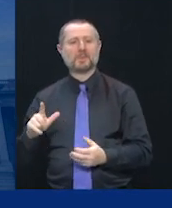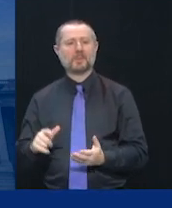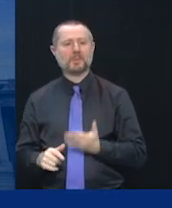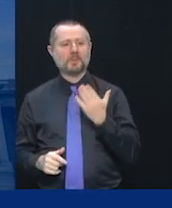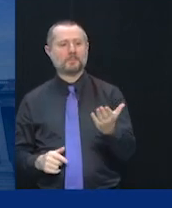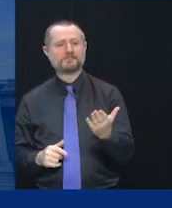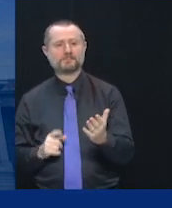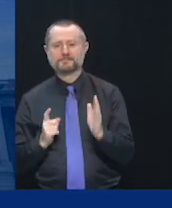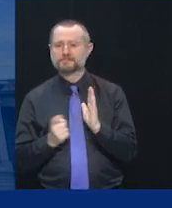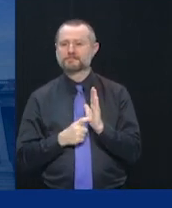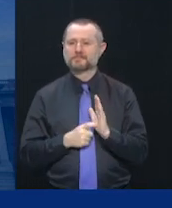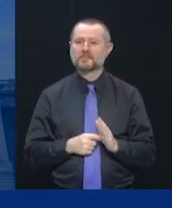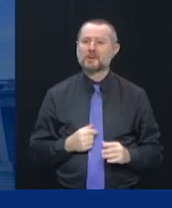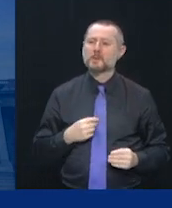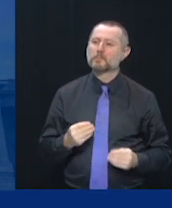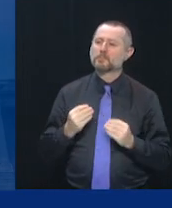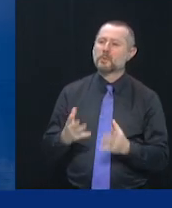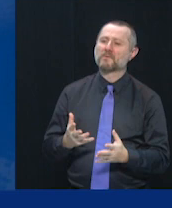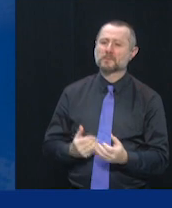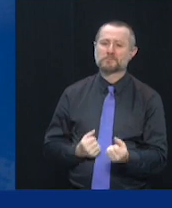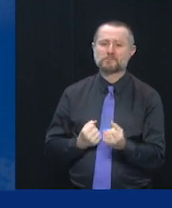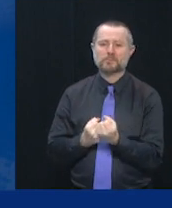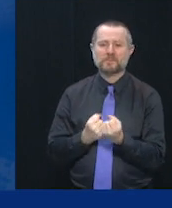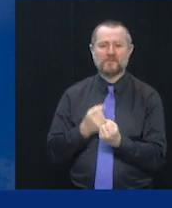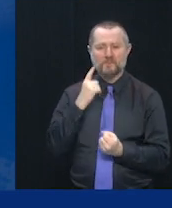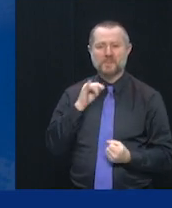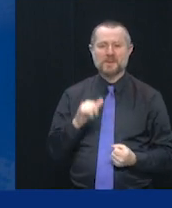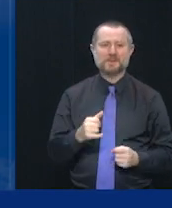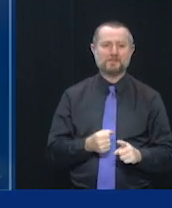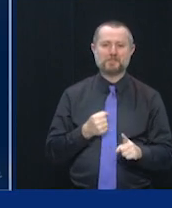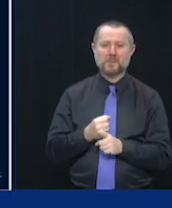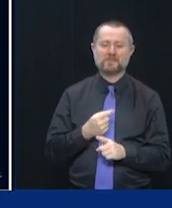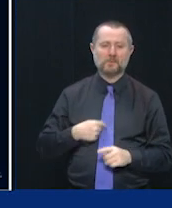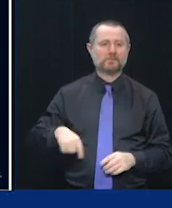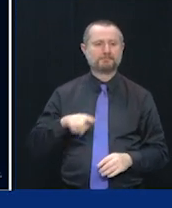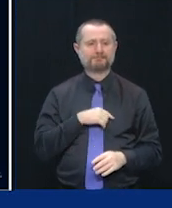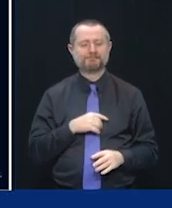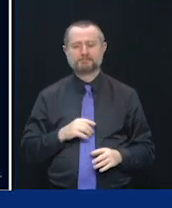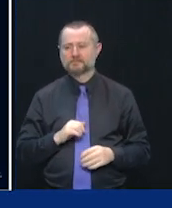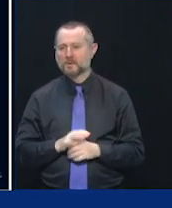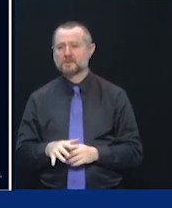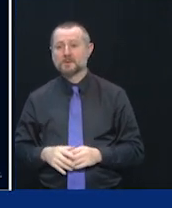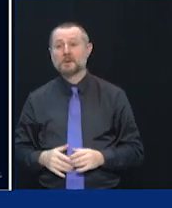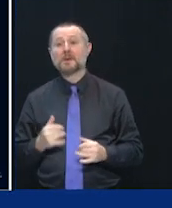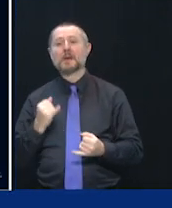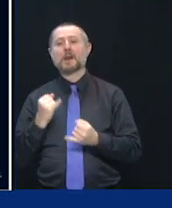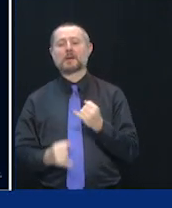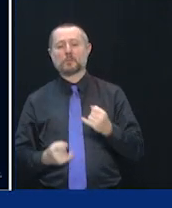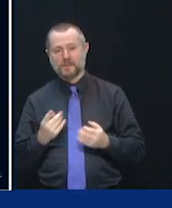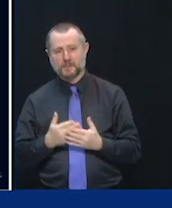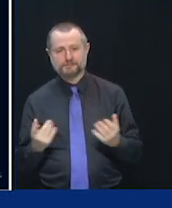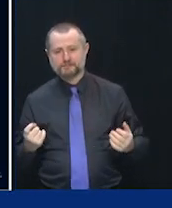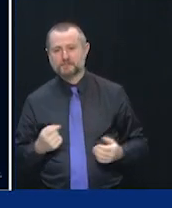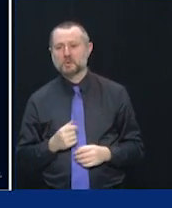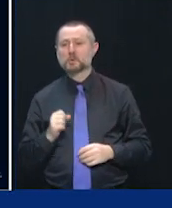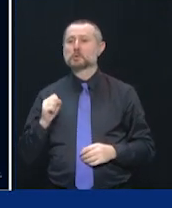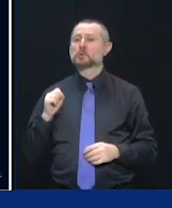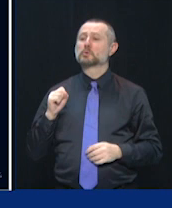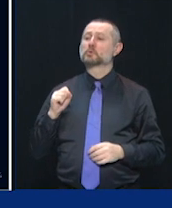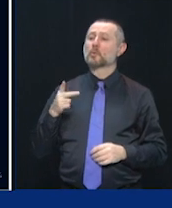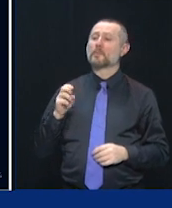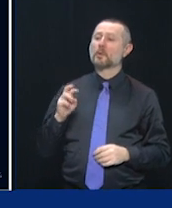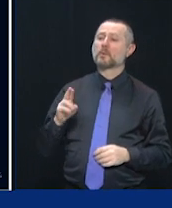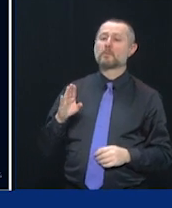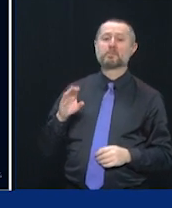COVID caused. That's our point. Last point, Super Bowl weekend. Yay, let's